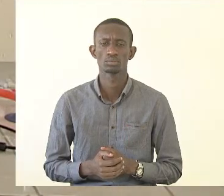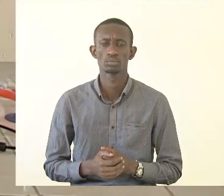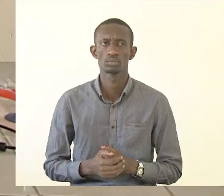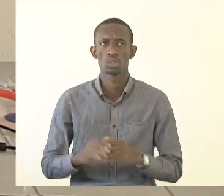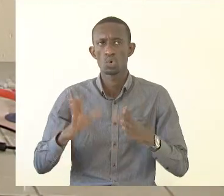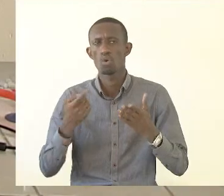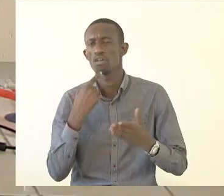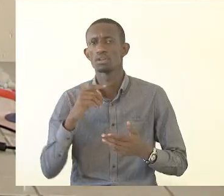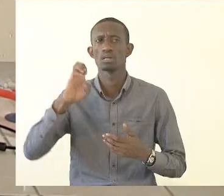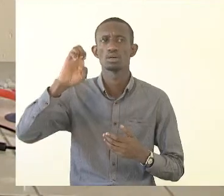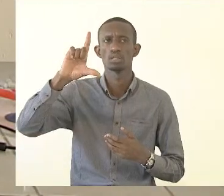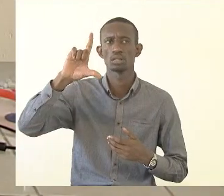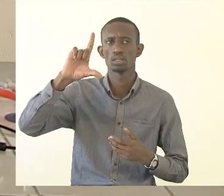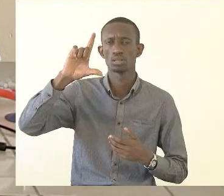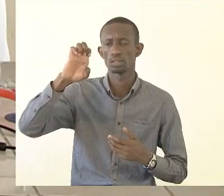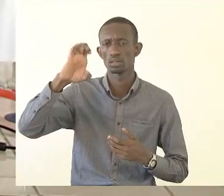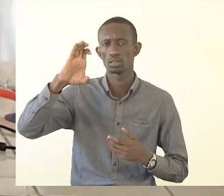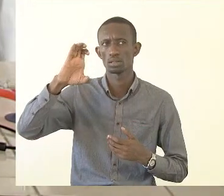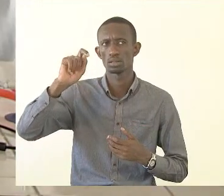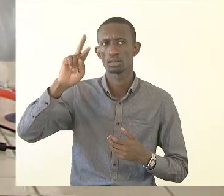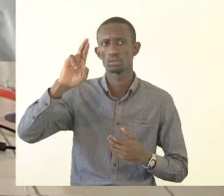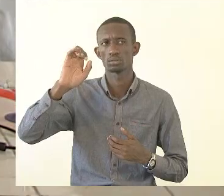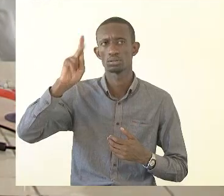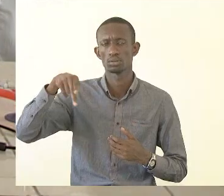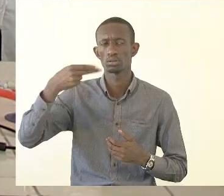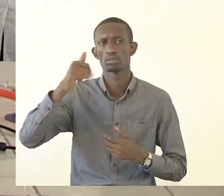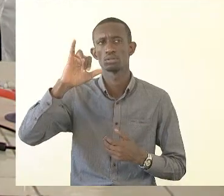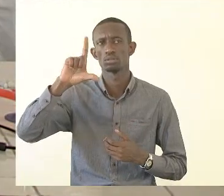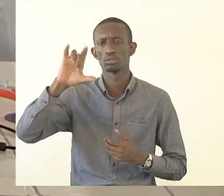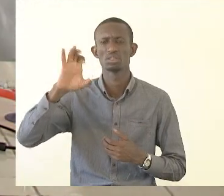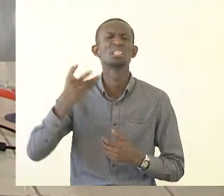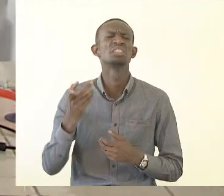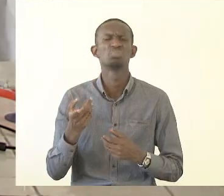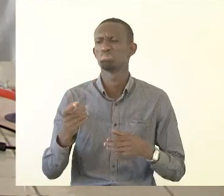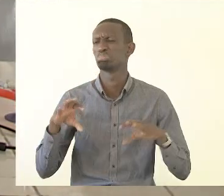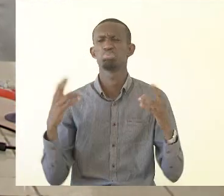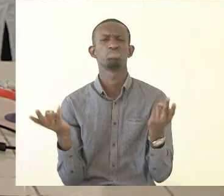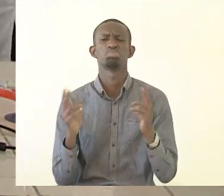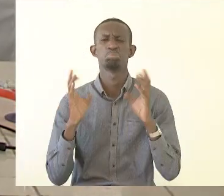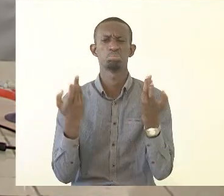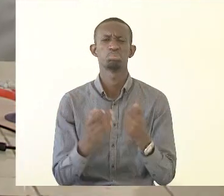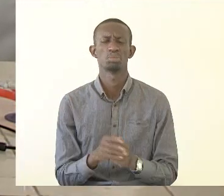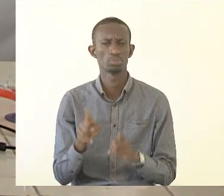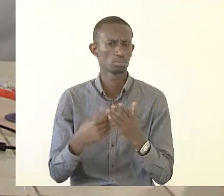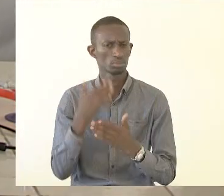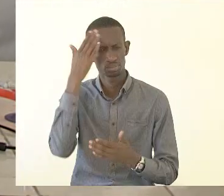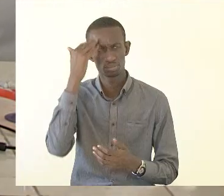electrophilic substitution. But this one is more general, electrophilic